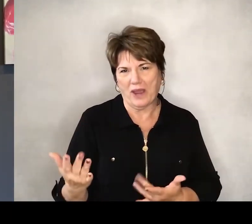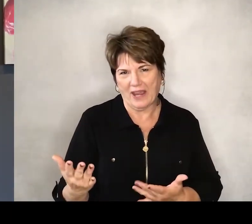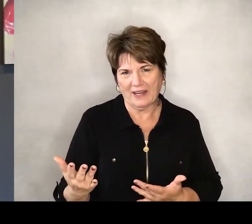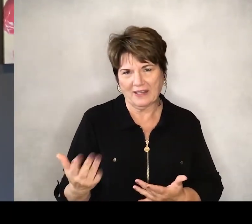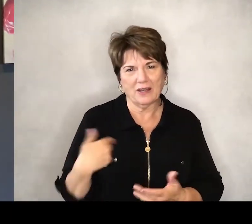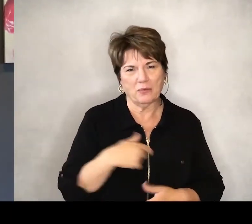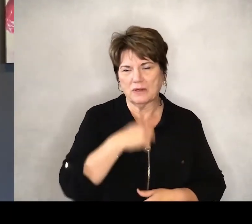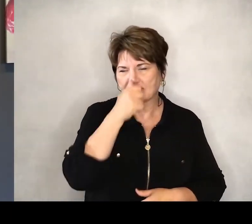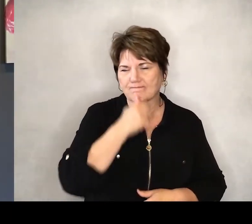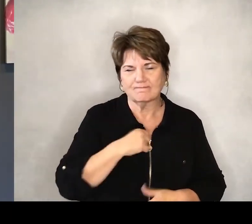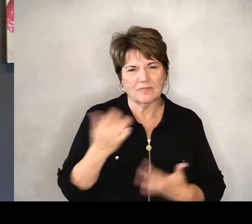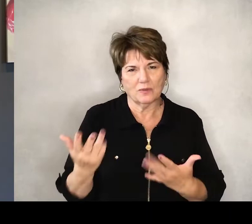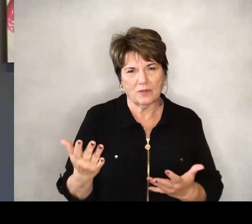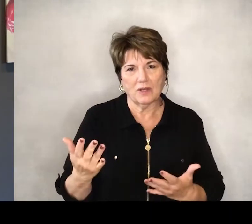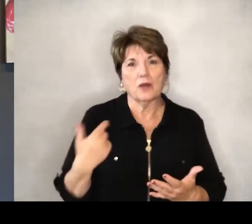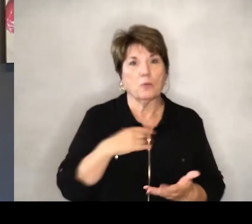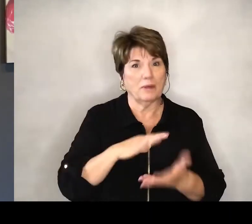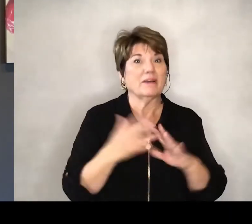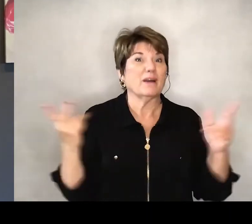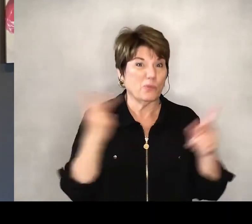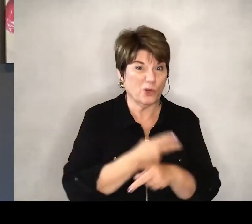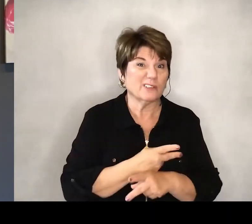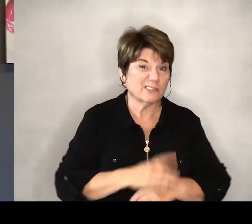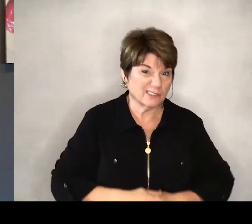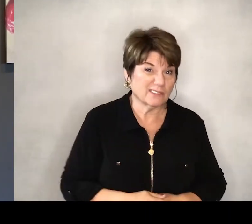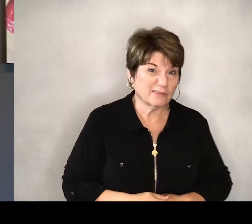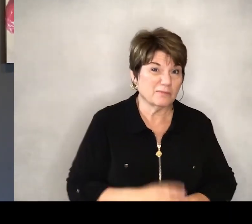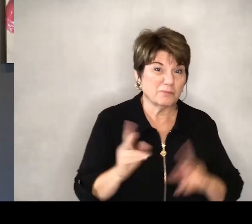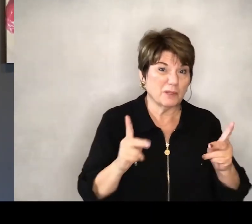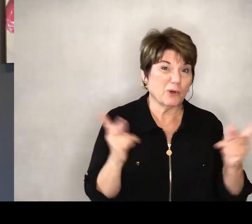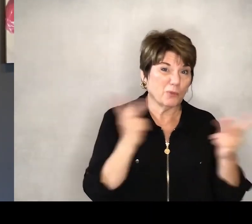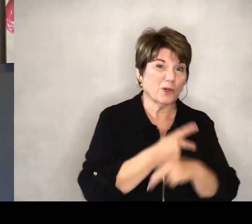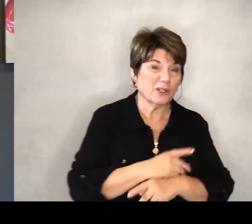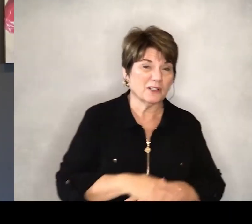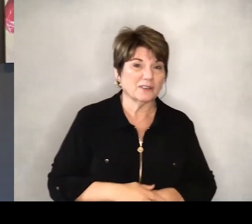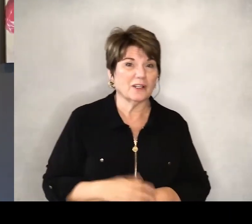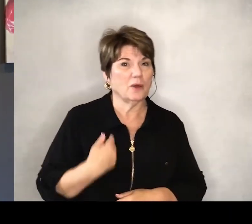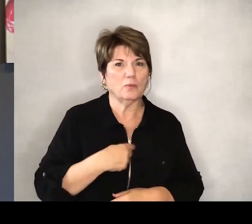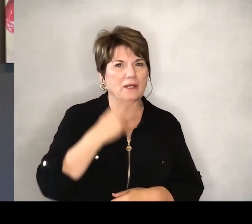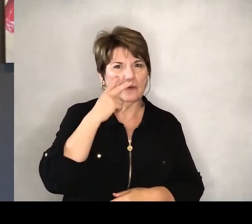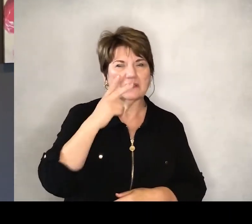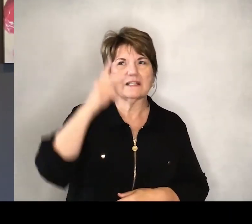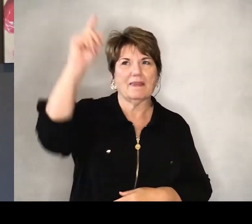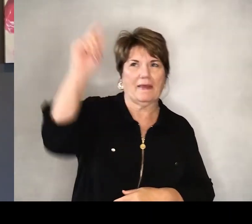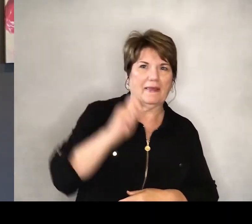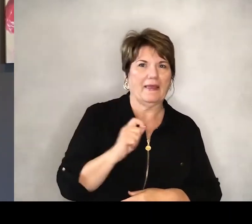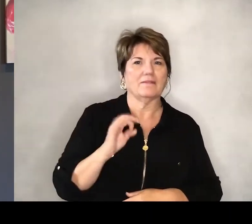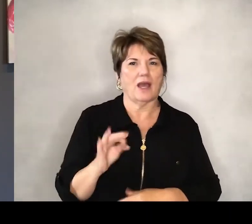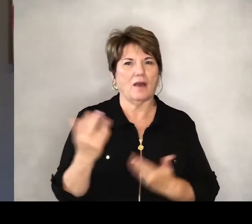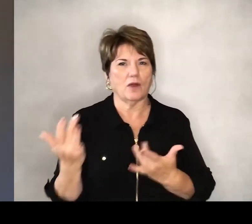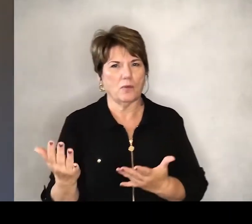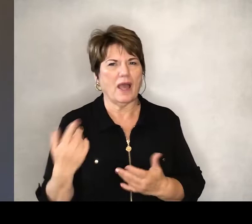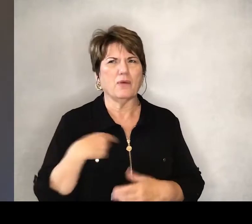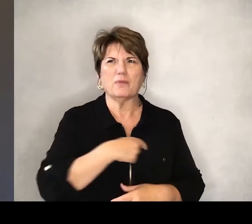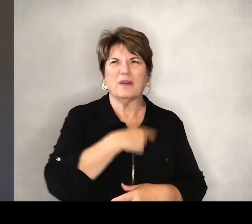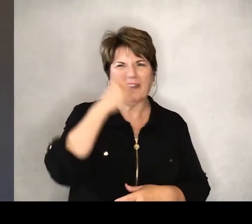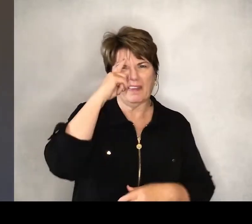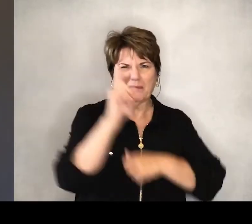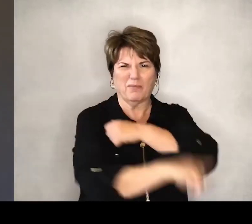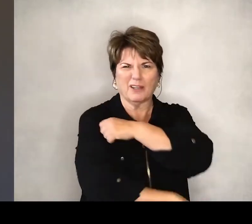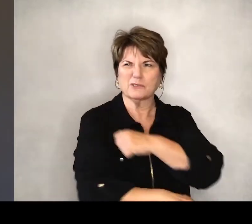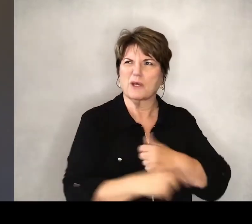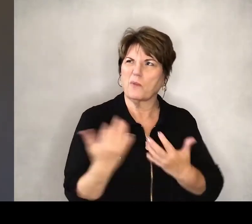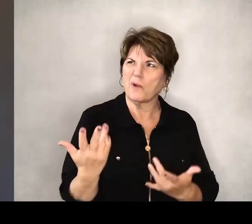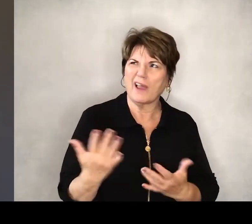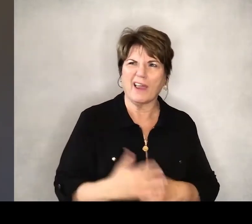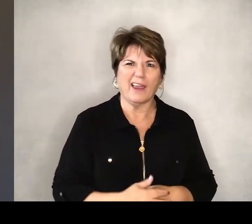We're not very good. We've actually gotten worse at it, right? We don't see it as a gift of waiting. We see it as the curse of waiting.